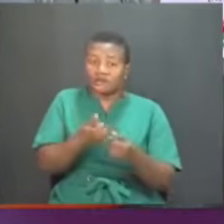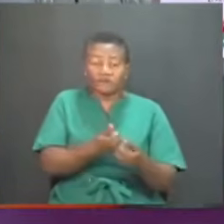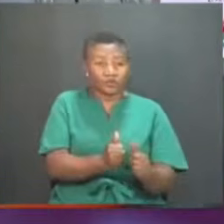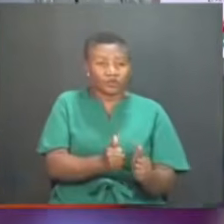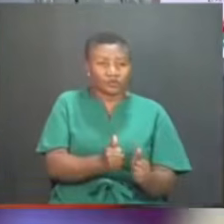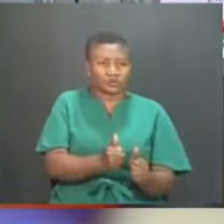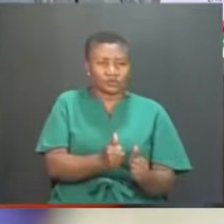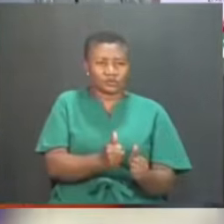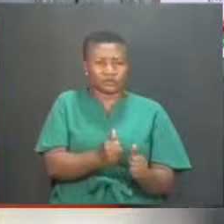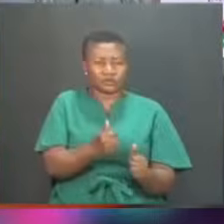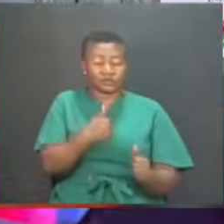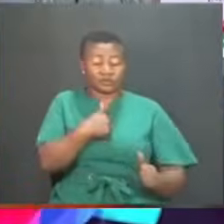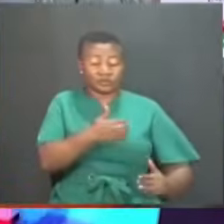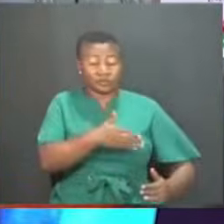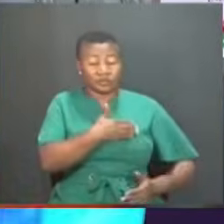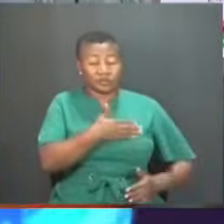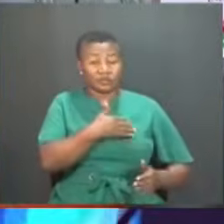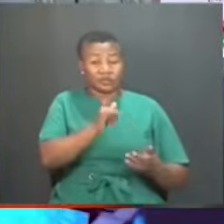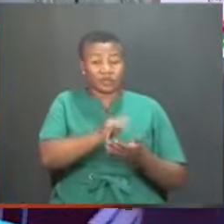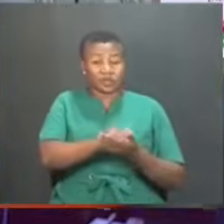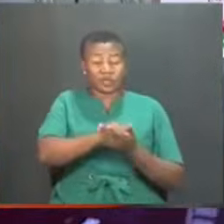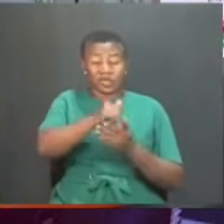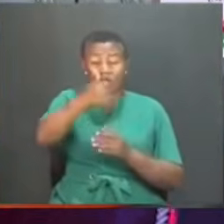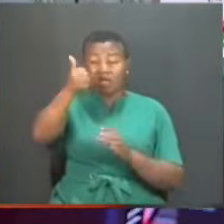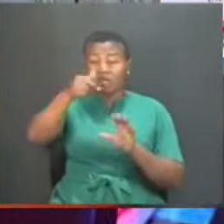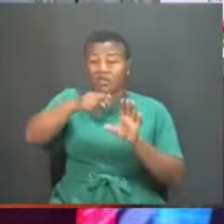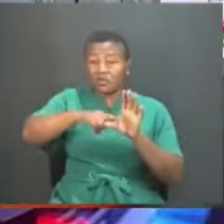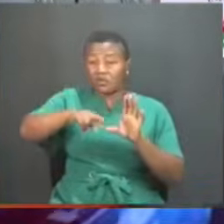I'm happy also to hear that the other regions are going on very well.